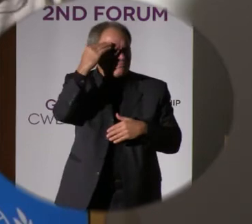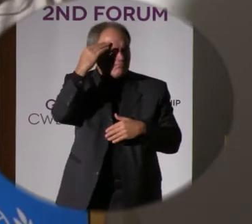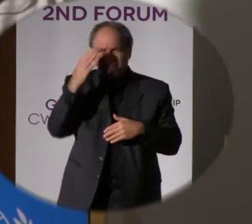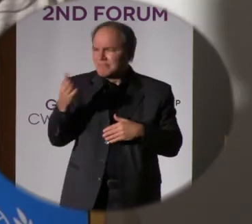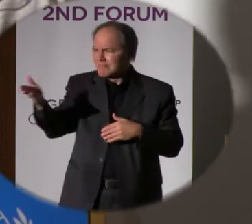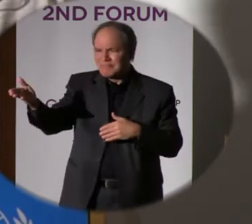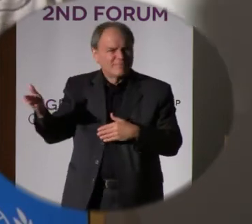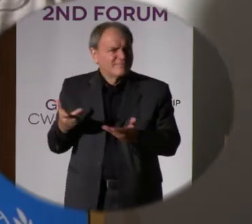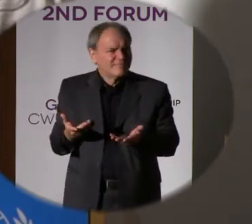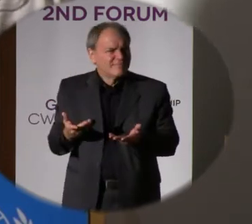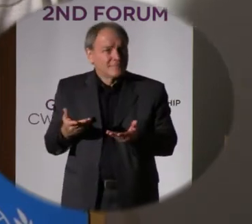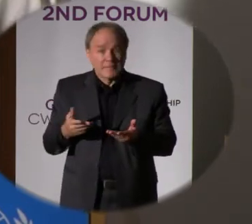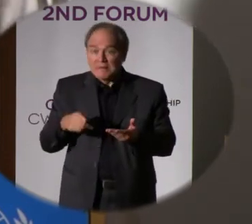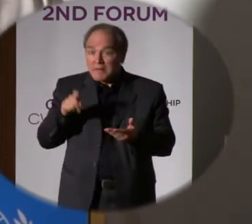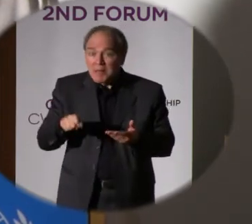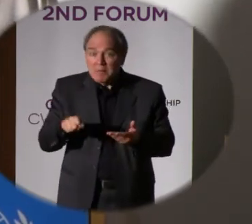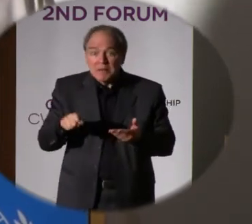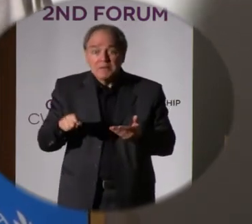needs really